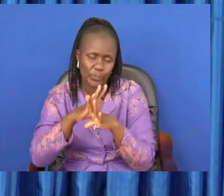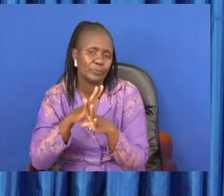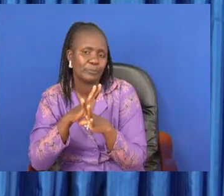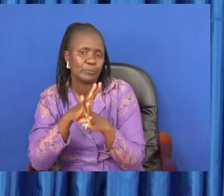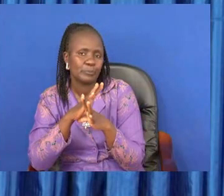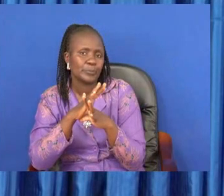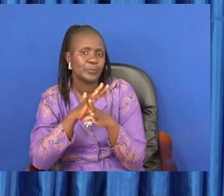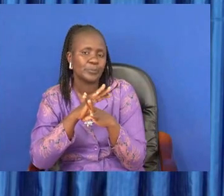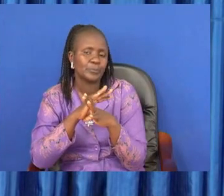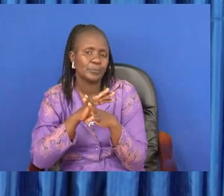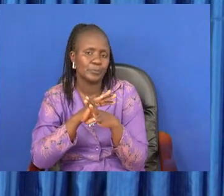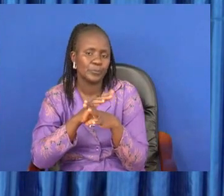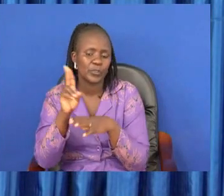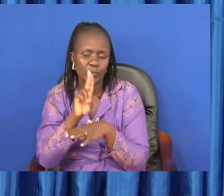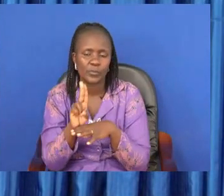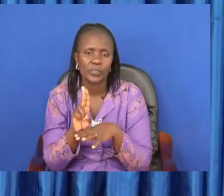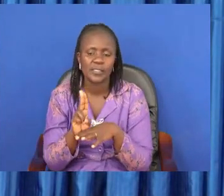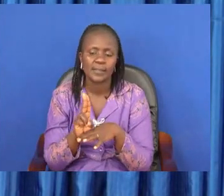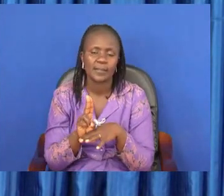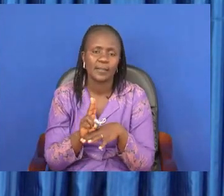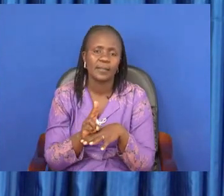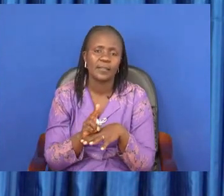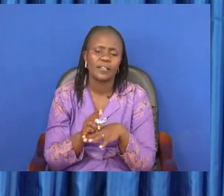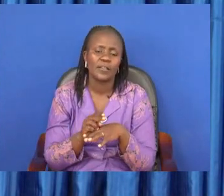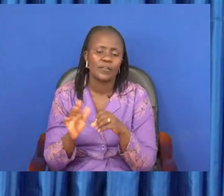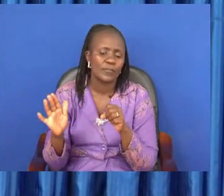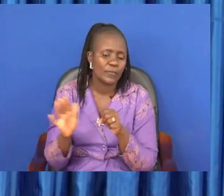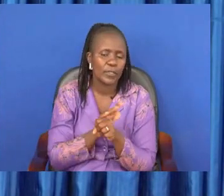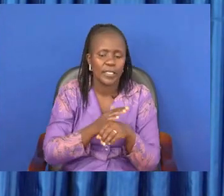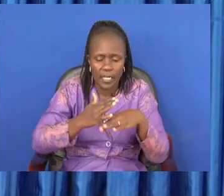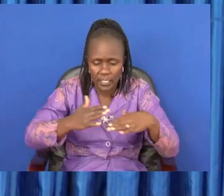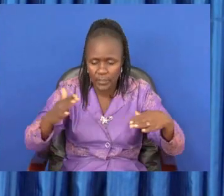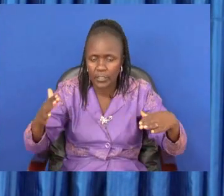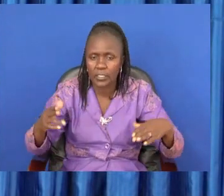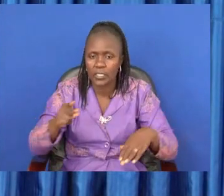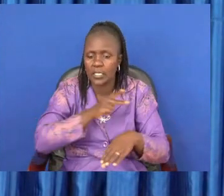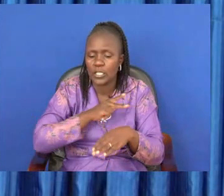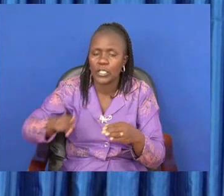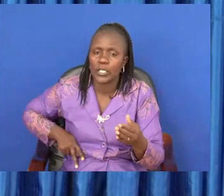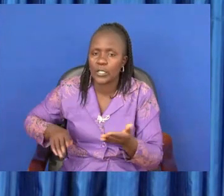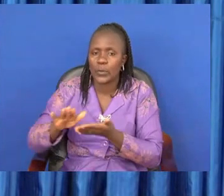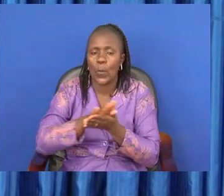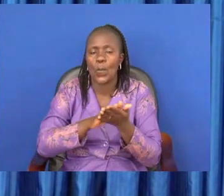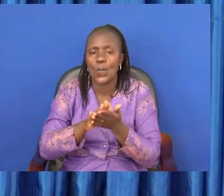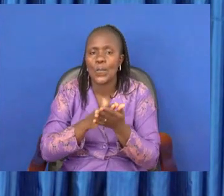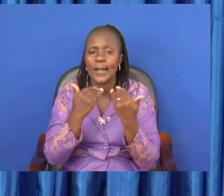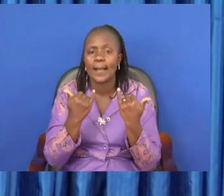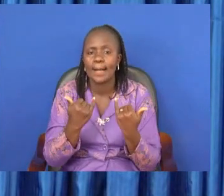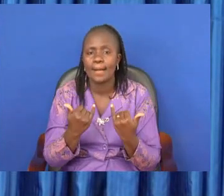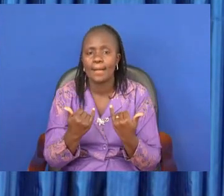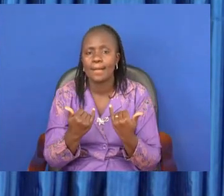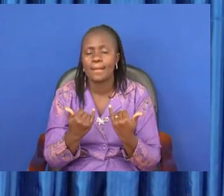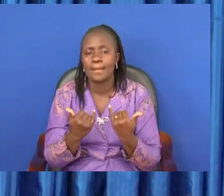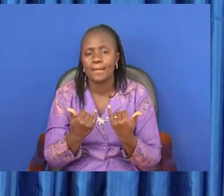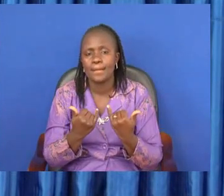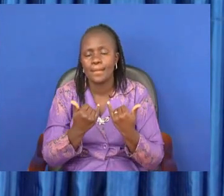you and using you richly in expanding his kingdom.